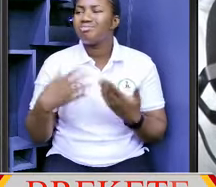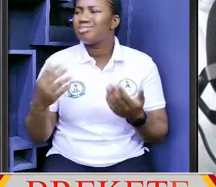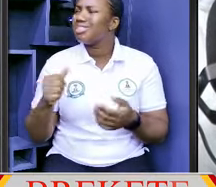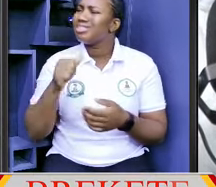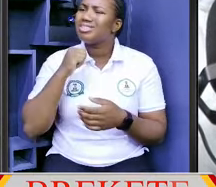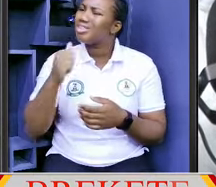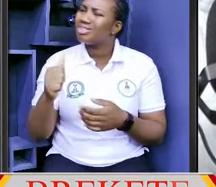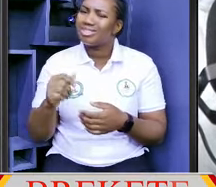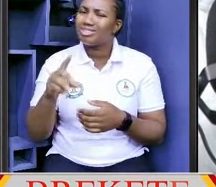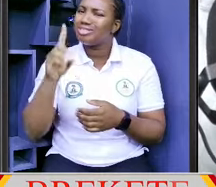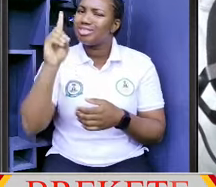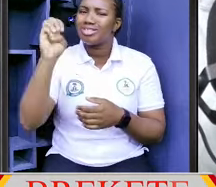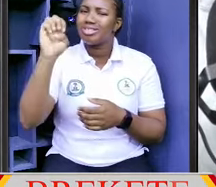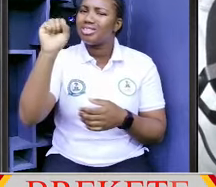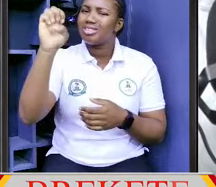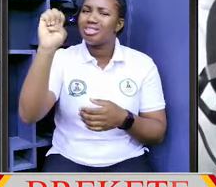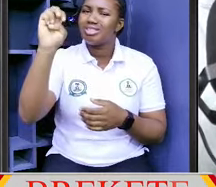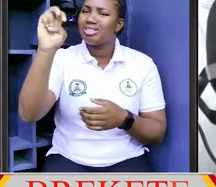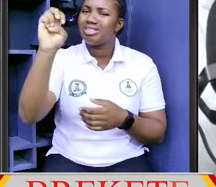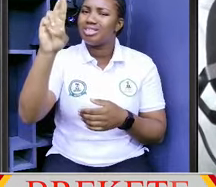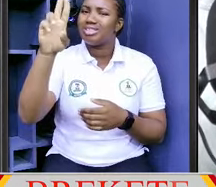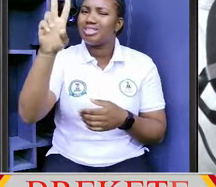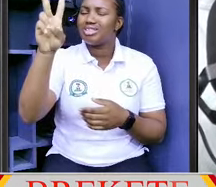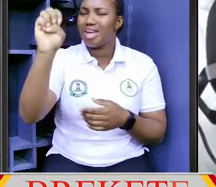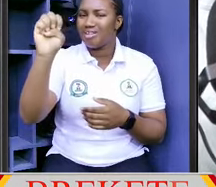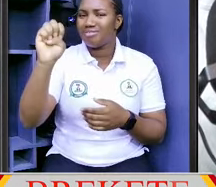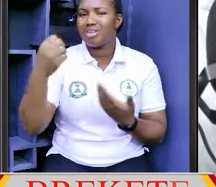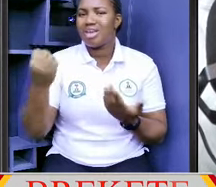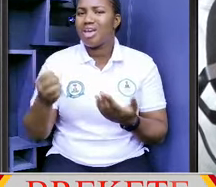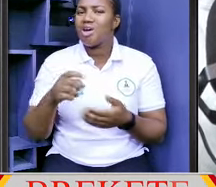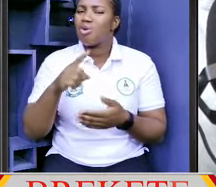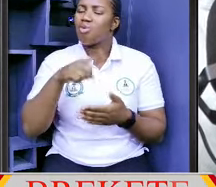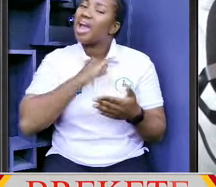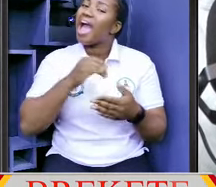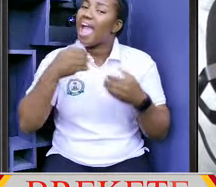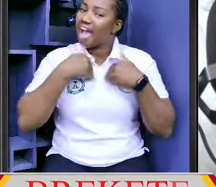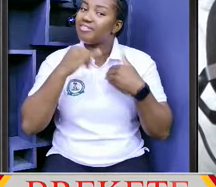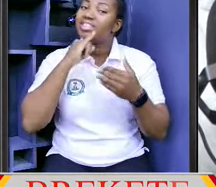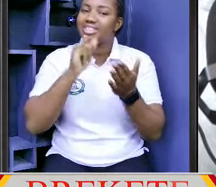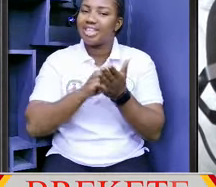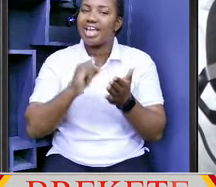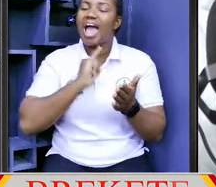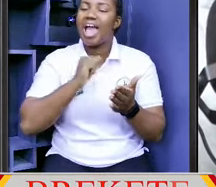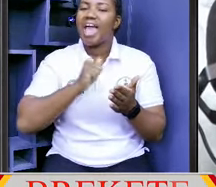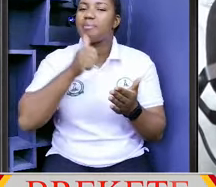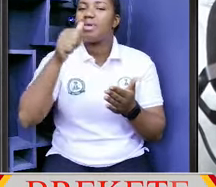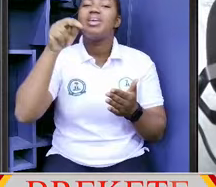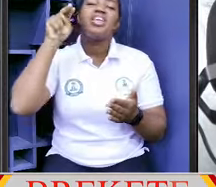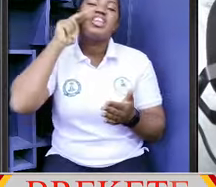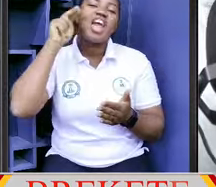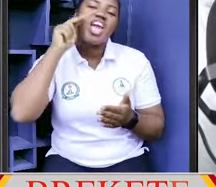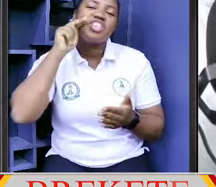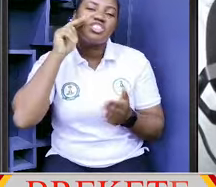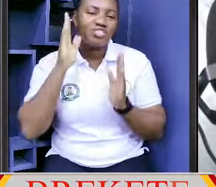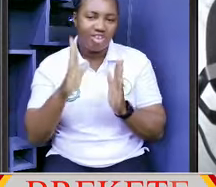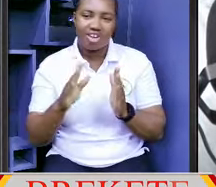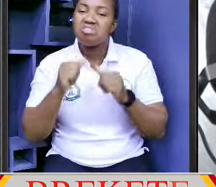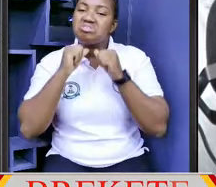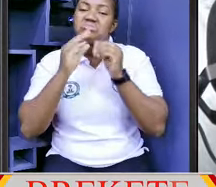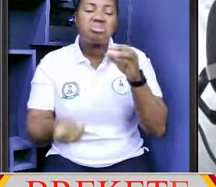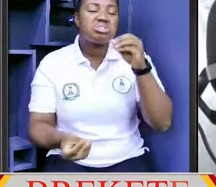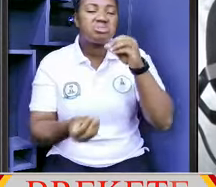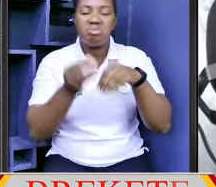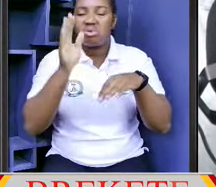because the only thing I know I can say yes, I have, is that I'm a Nigerian. Nothing more than that. You are not sure you